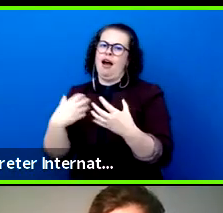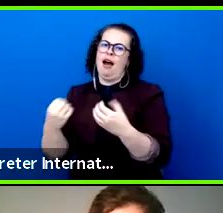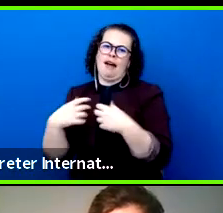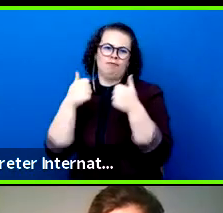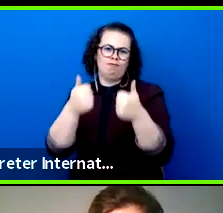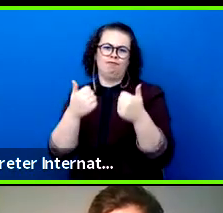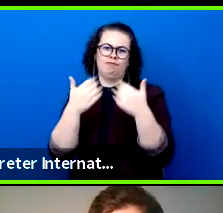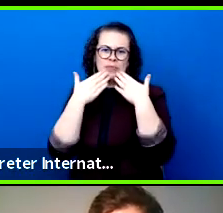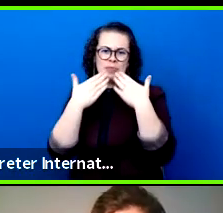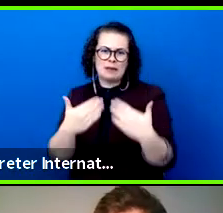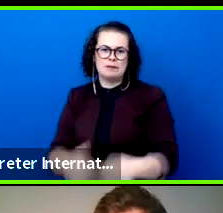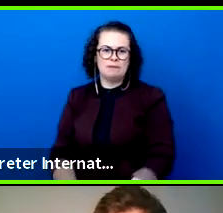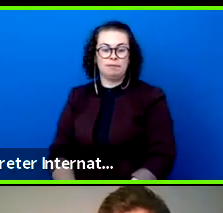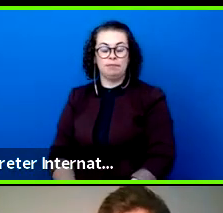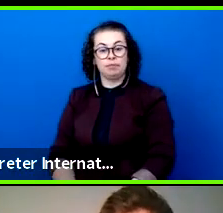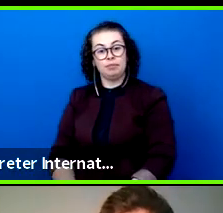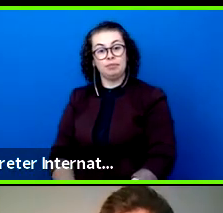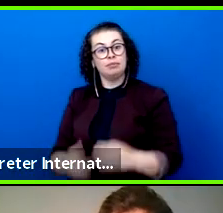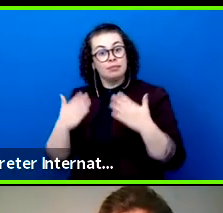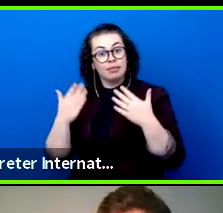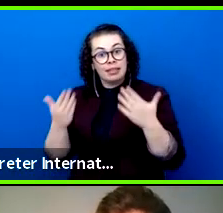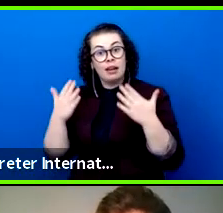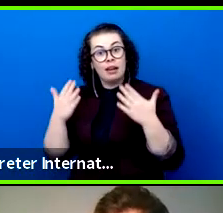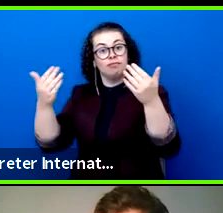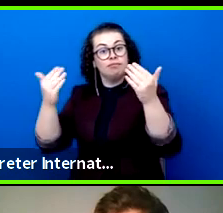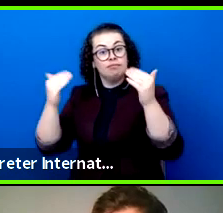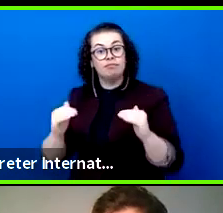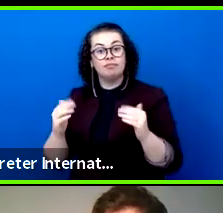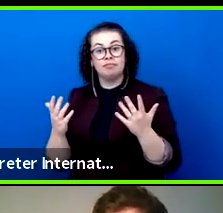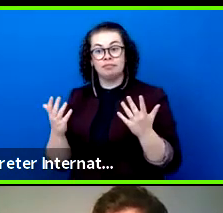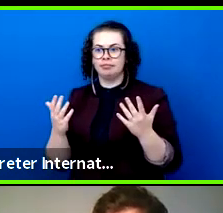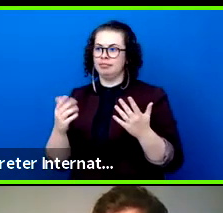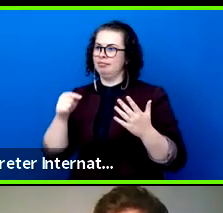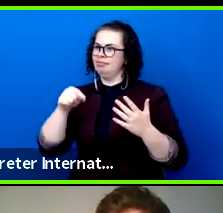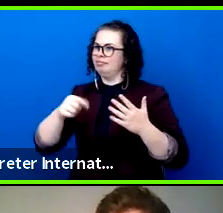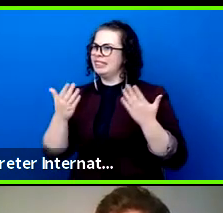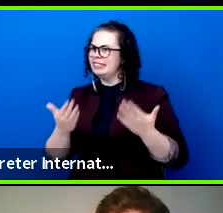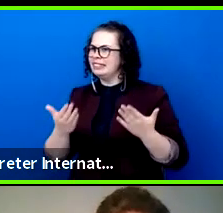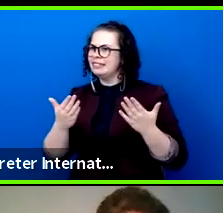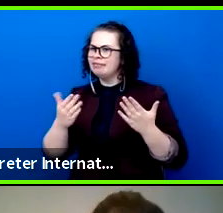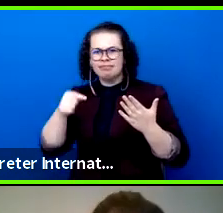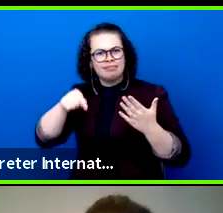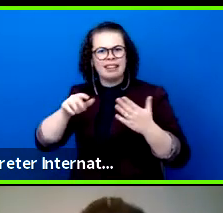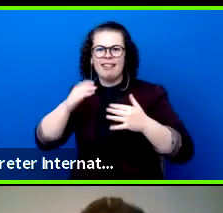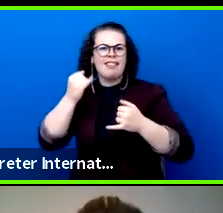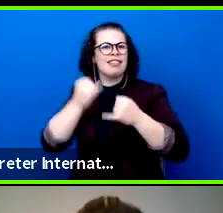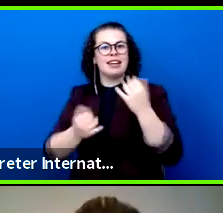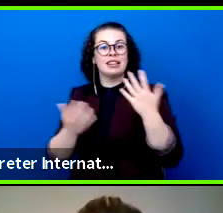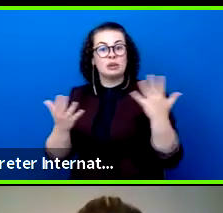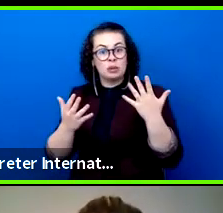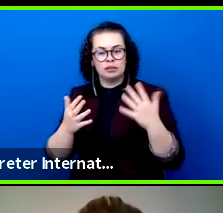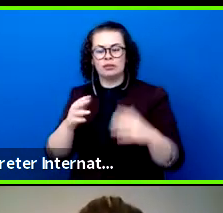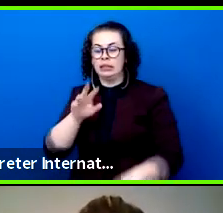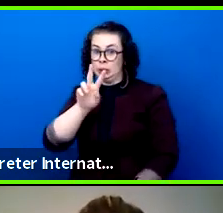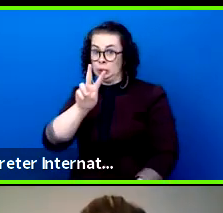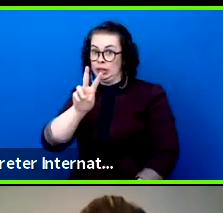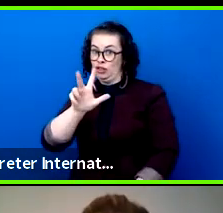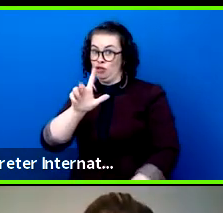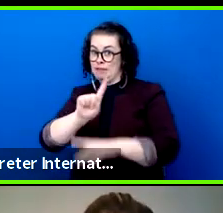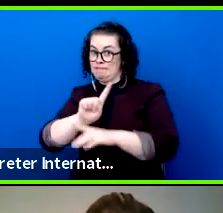good people, we move on to the last part. We have approximately 23 minutes